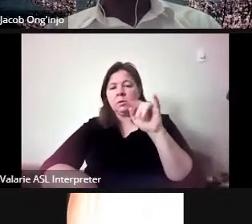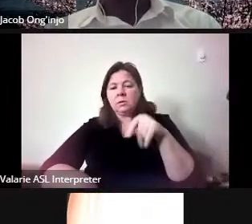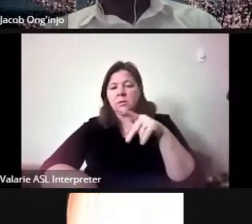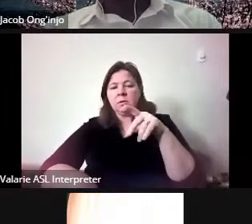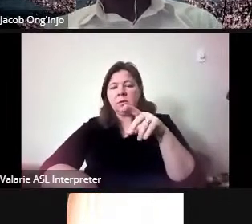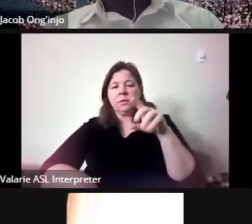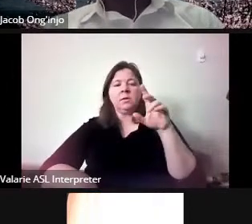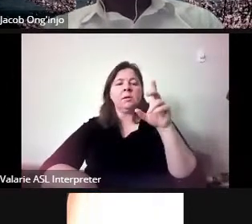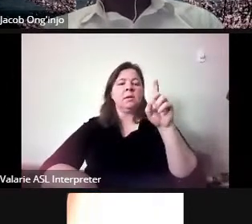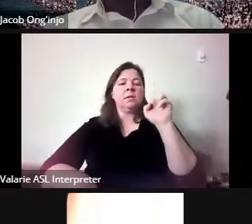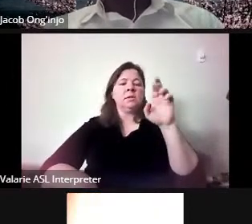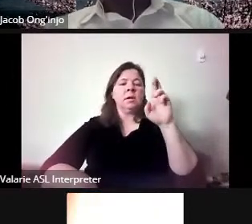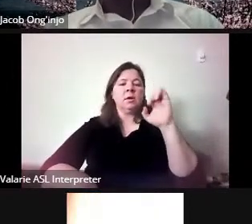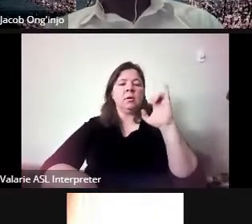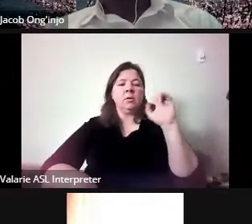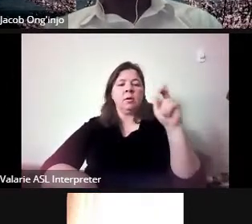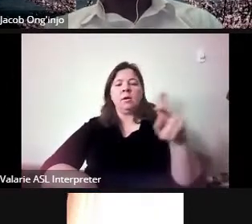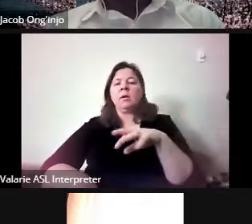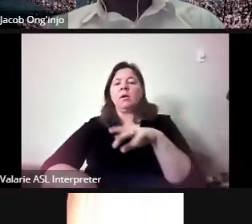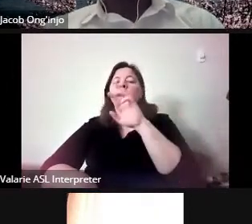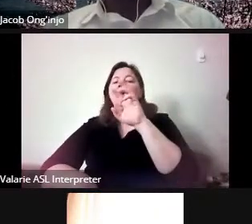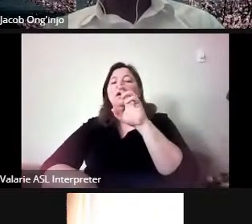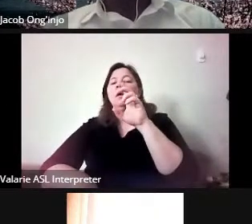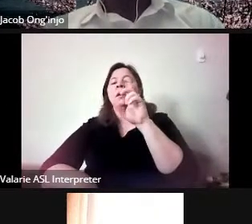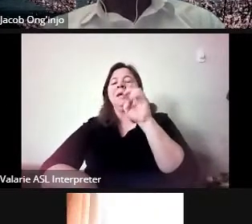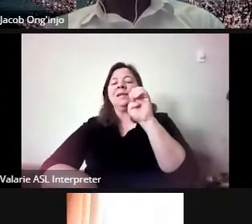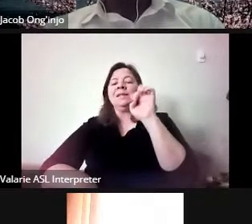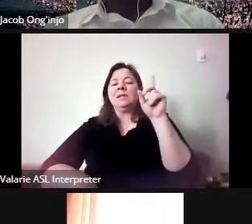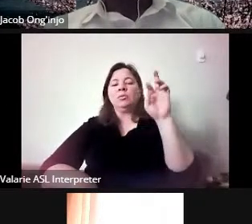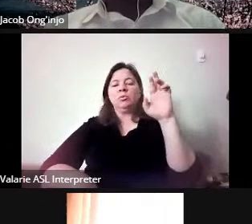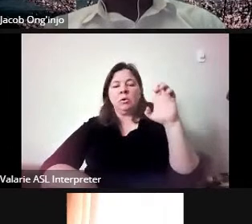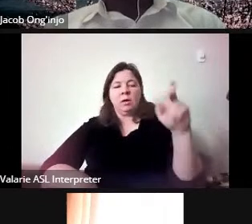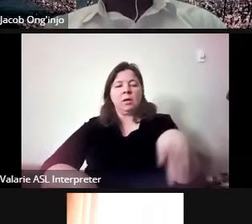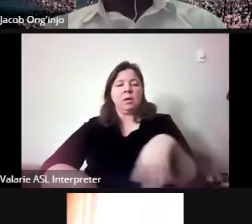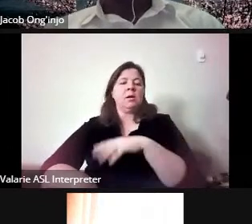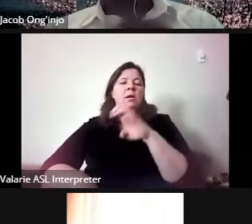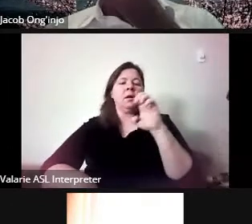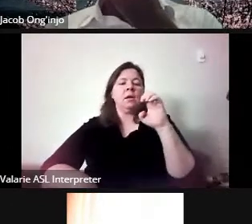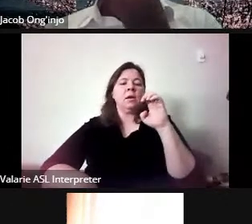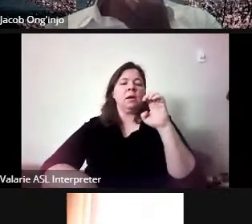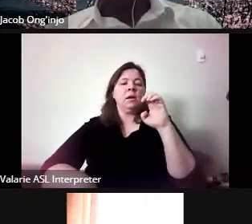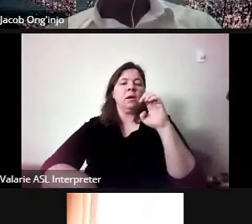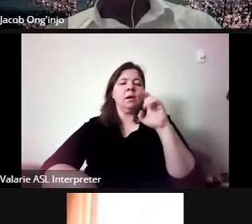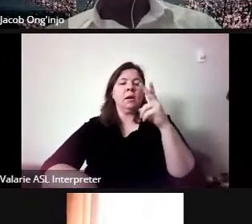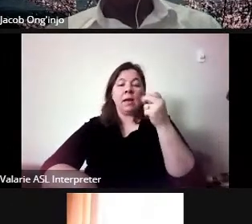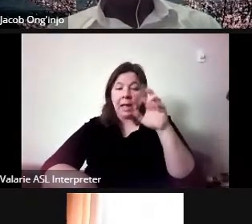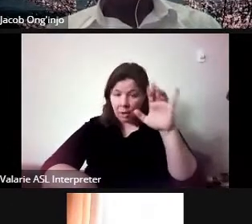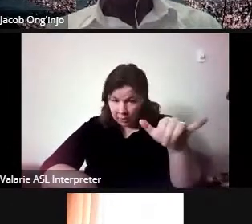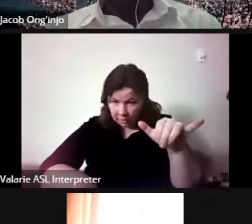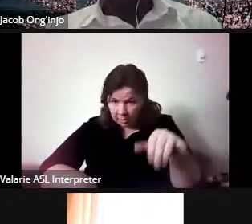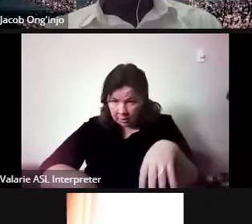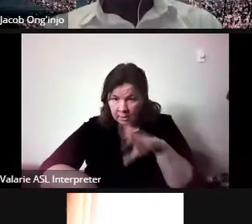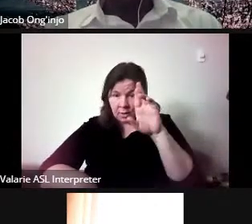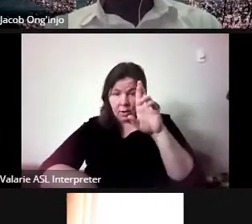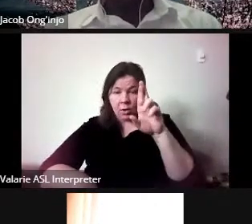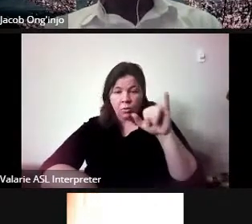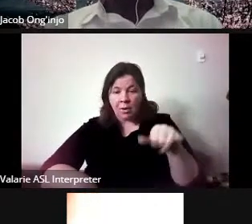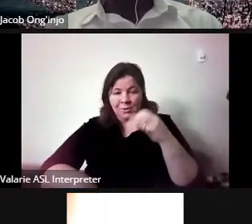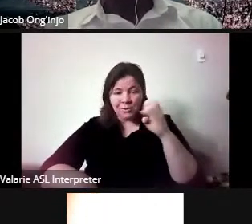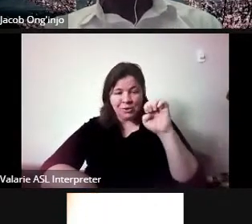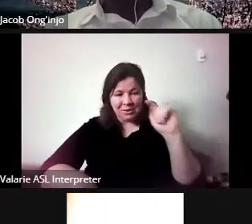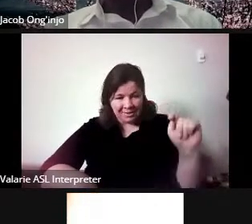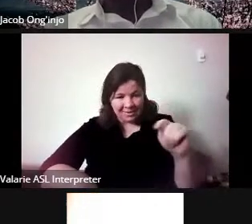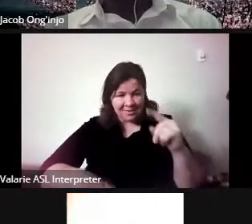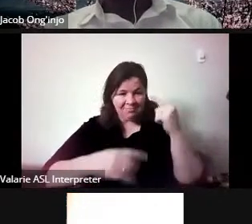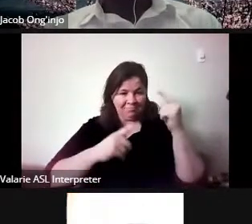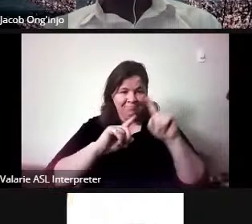Dietrich, welcome to you. Nelly McCain, welcome to you. Nakwani, sorry. Harry, Rajiv Sarma, welcome to